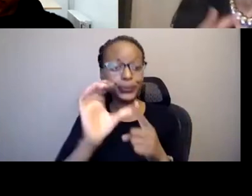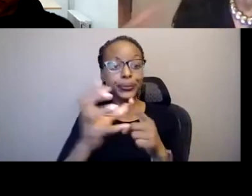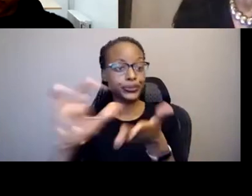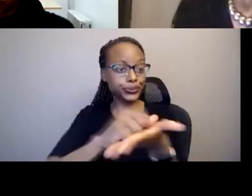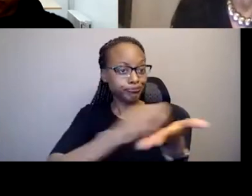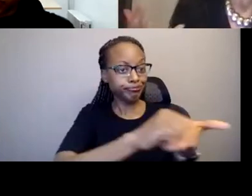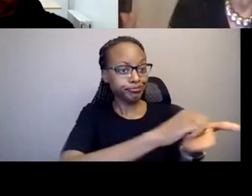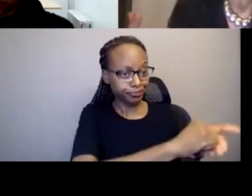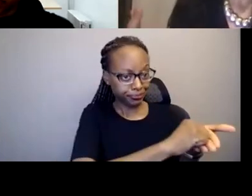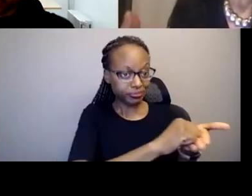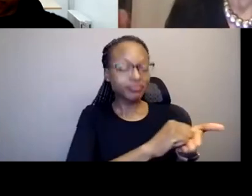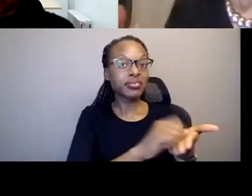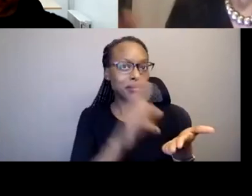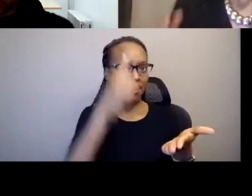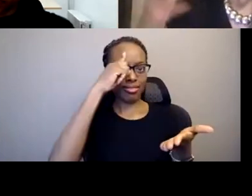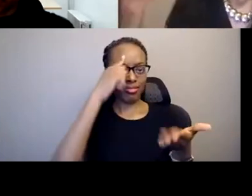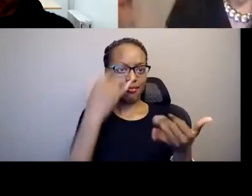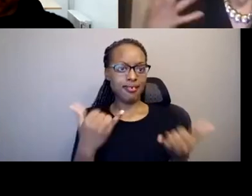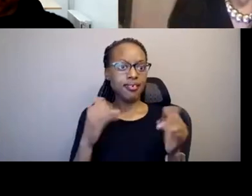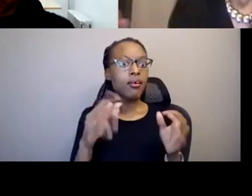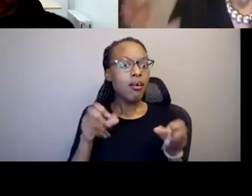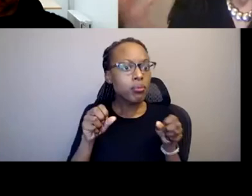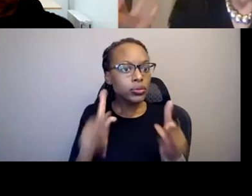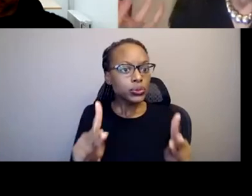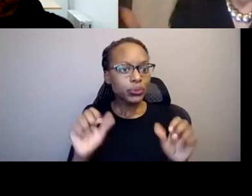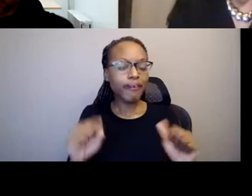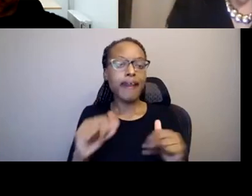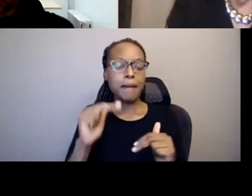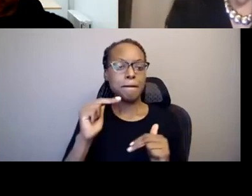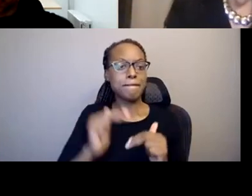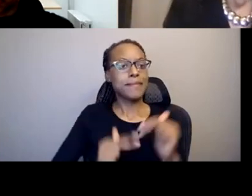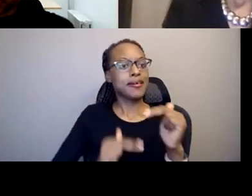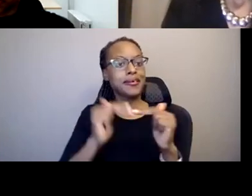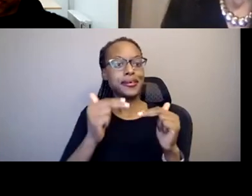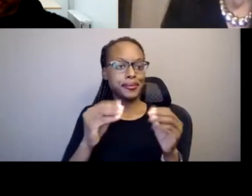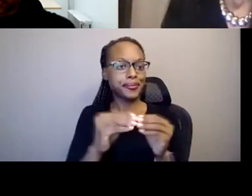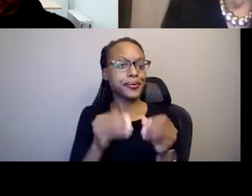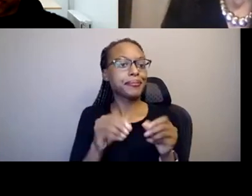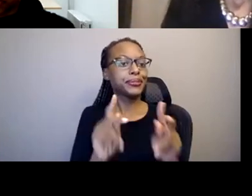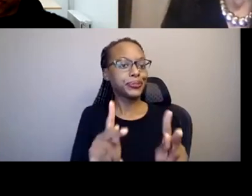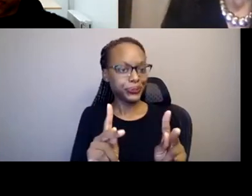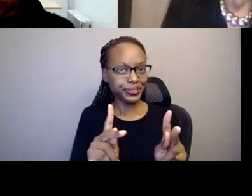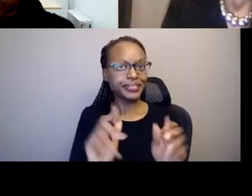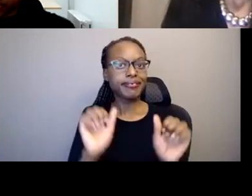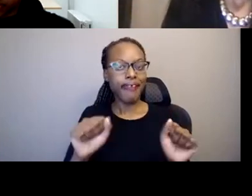more inclusive and just sense of the collective we. And to also, really create a